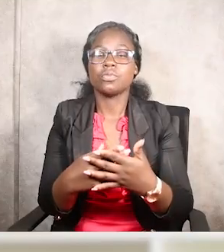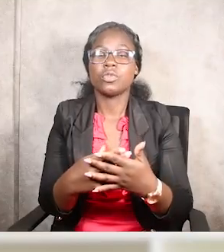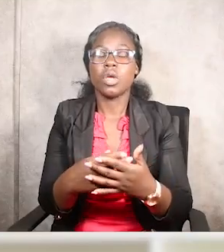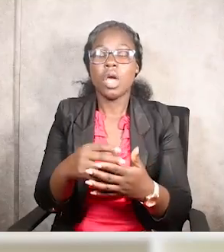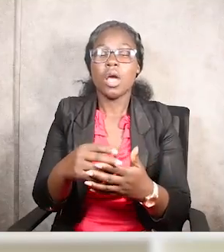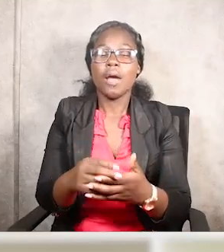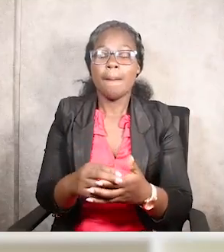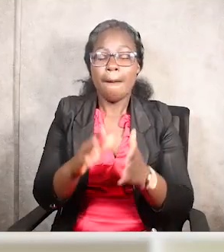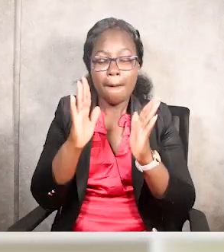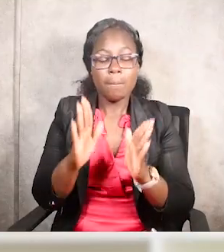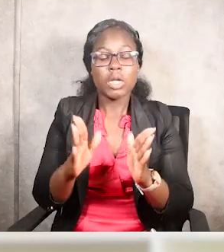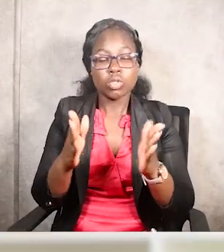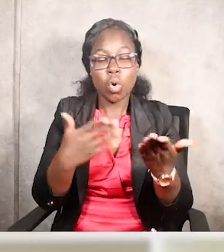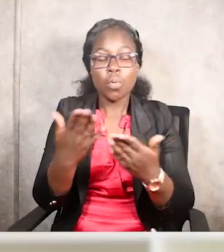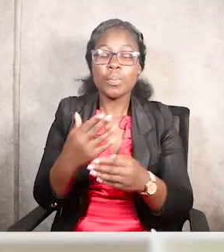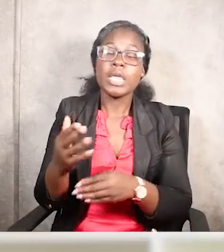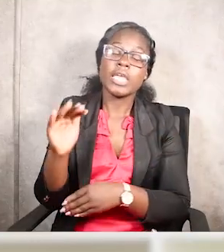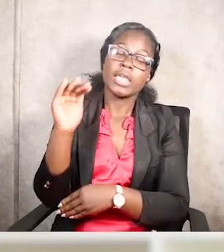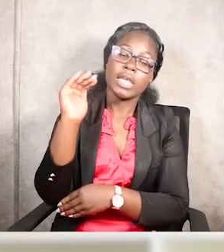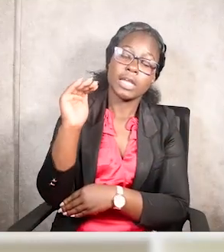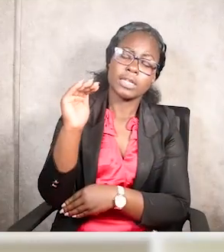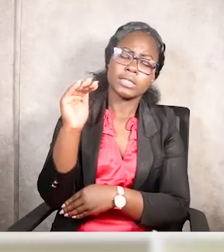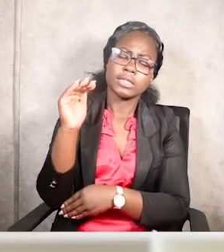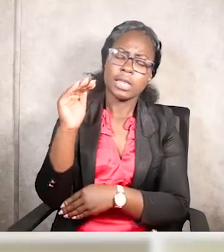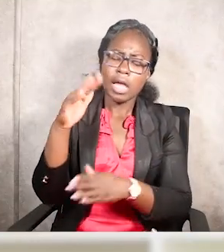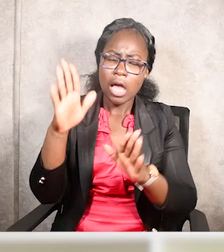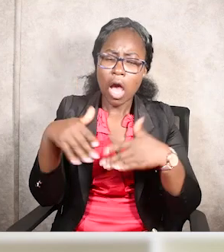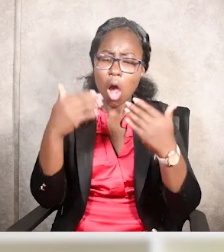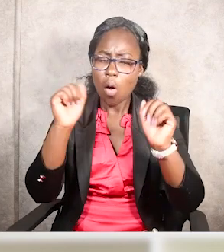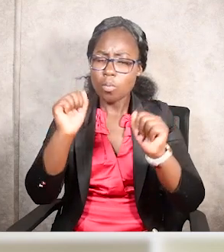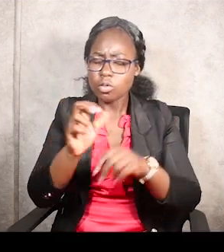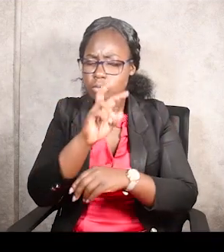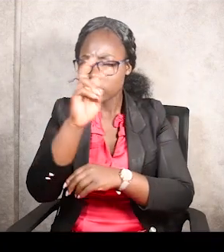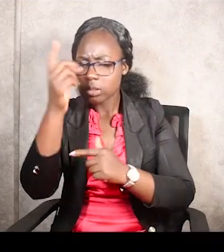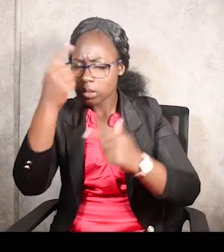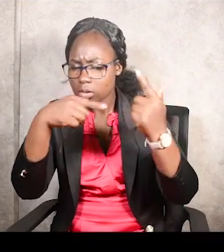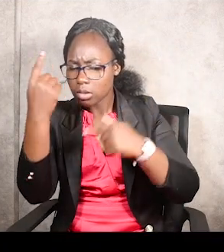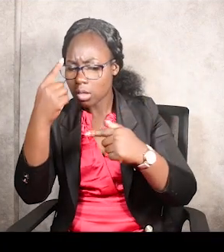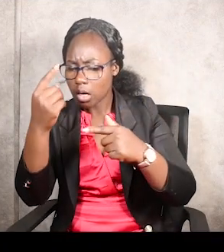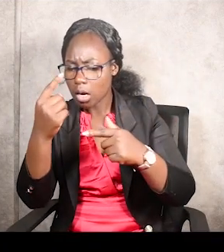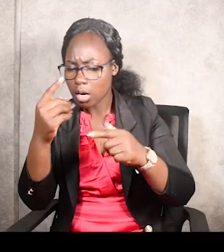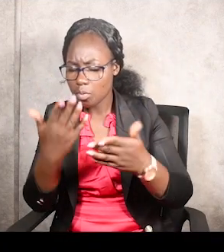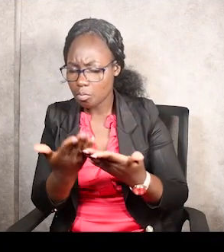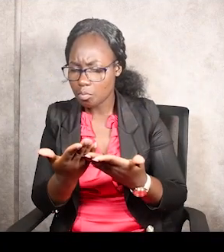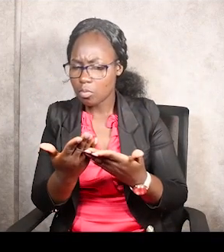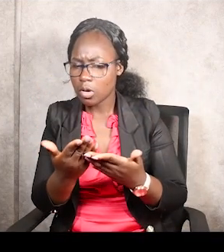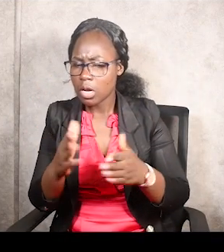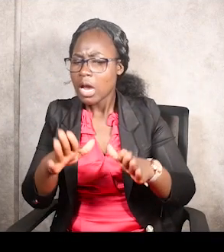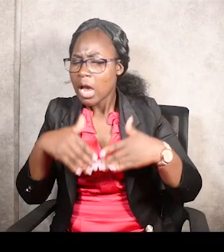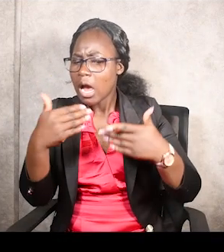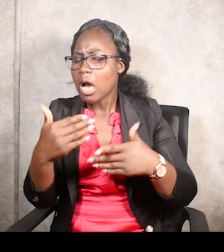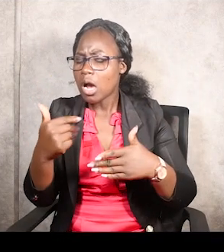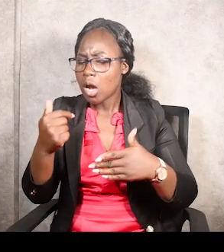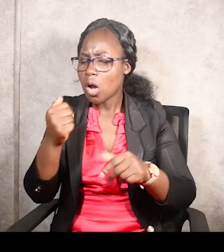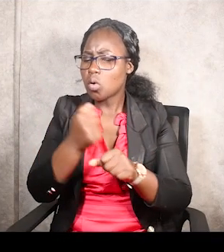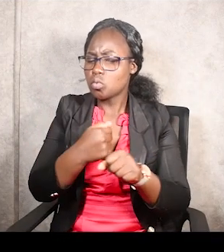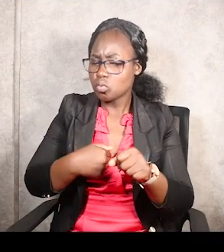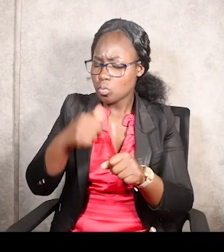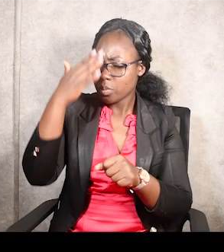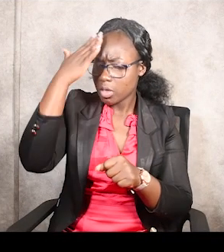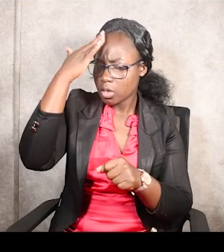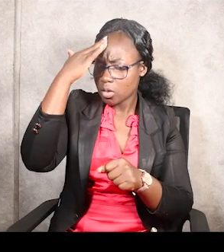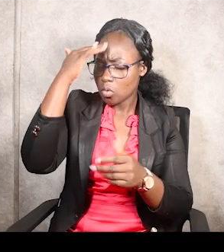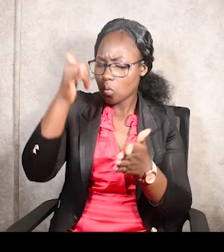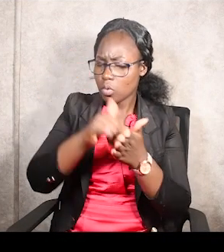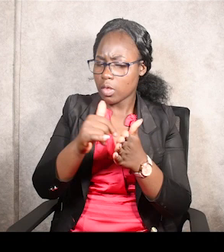So one might ask, how do I measure success? How do I analyze these social media metrics? How do I know that I'm succeeding? How do I know